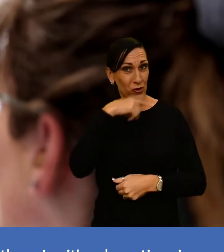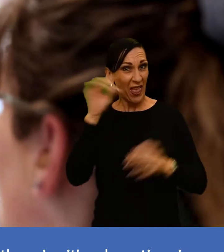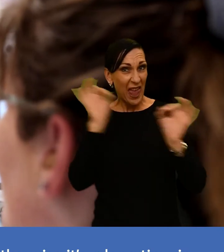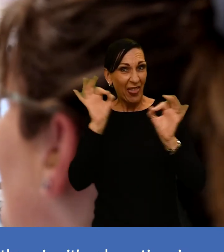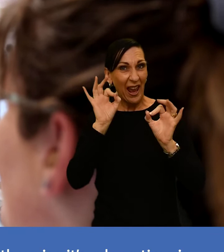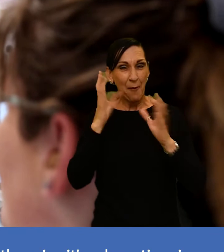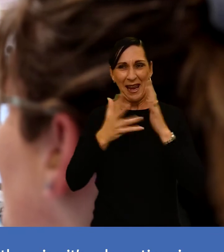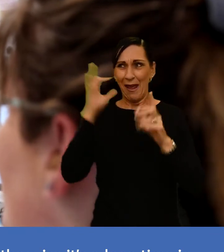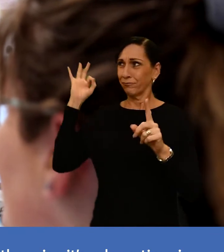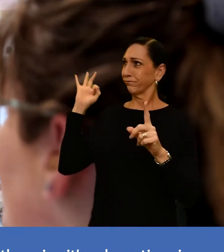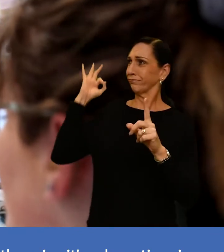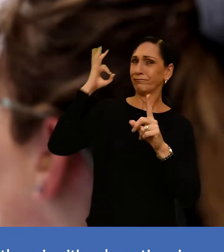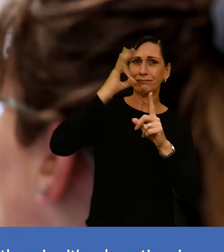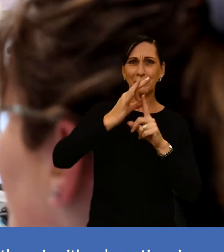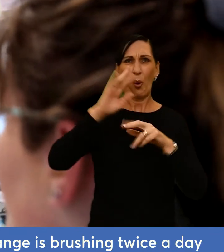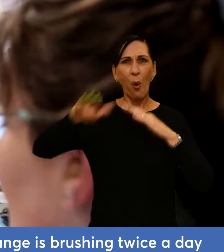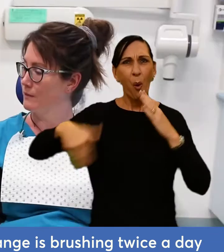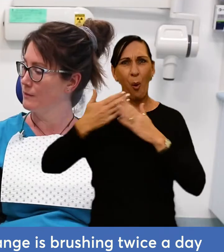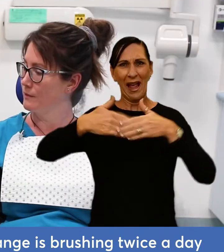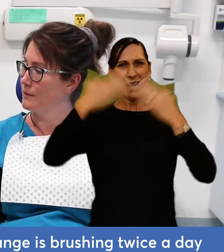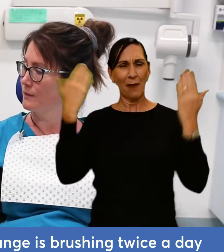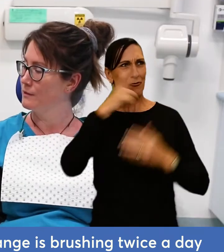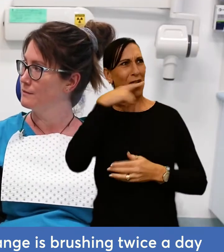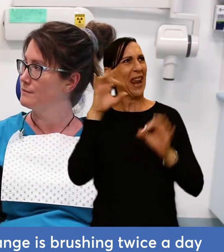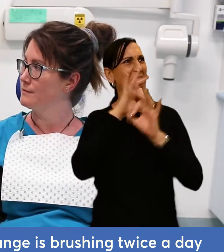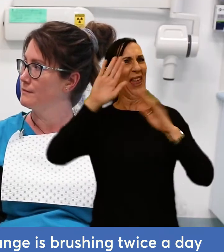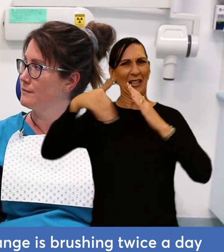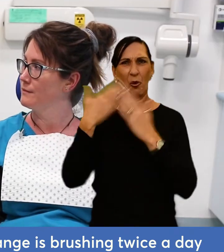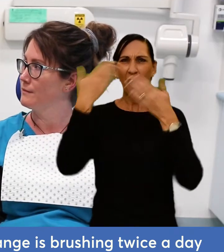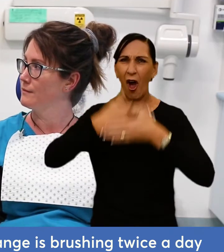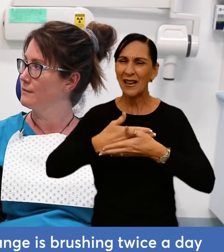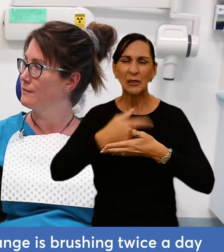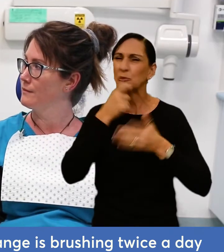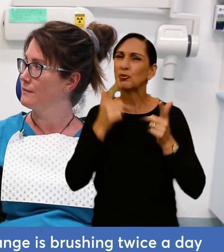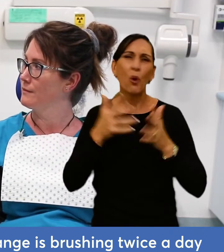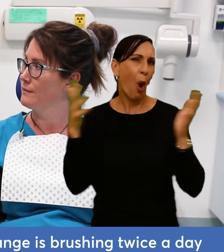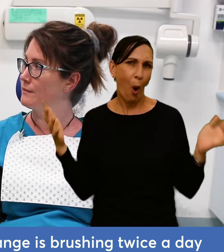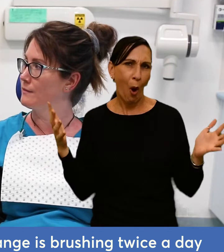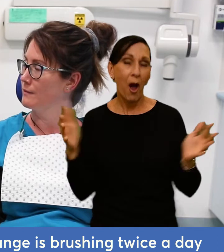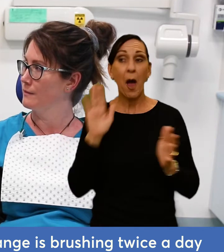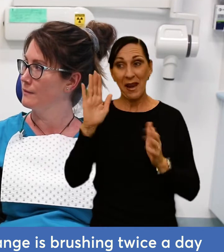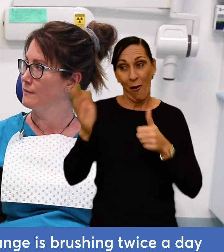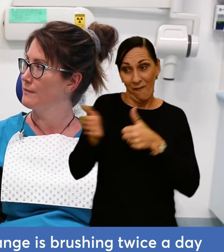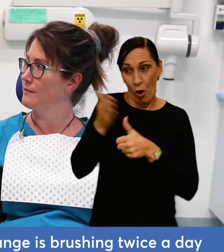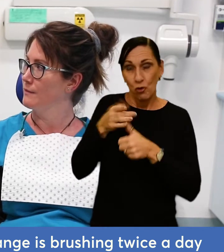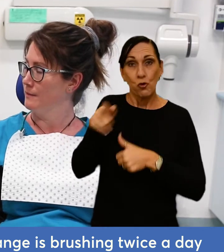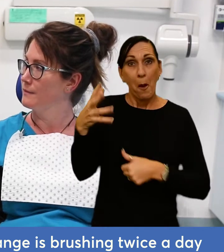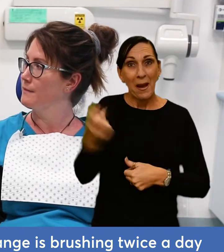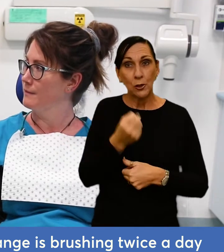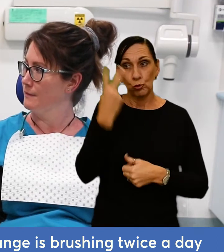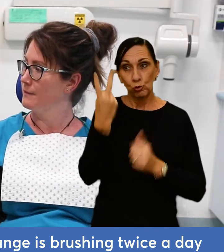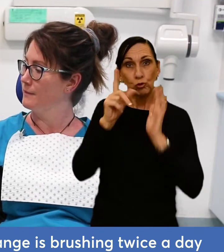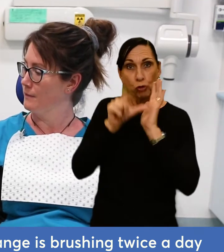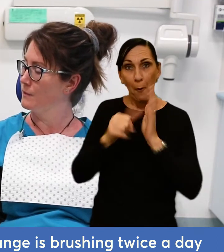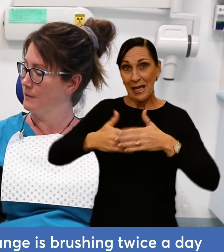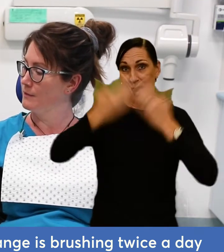morning till when you get home brushing your teeth at night time. Yeah. So the first habit we're going to try and change is brush twice a day.